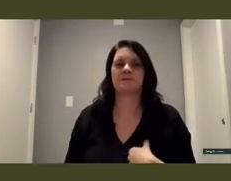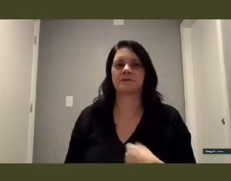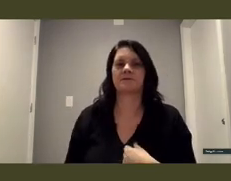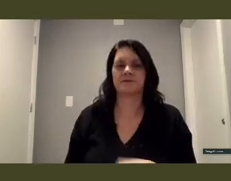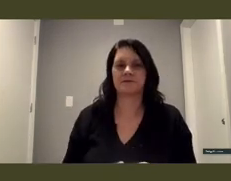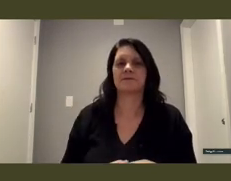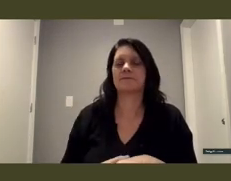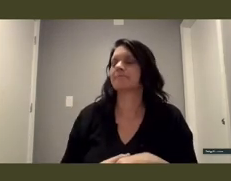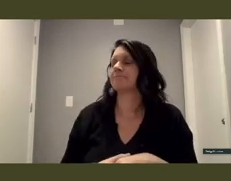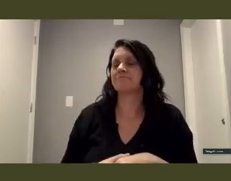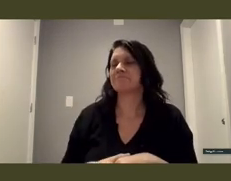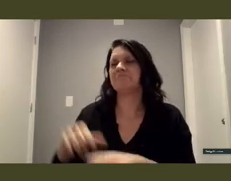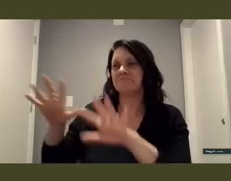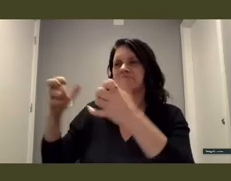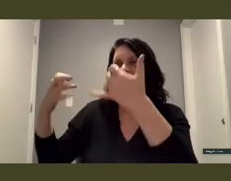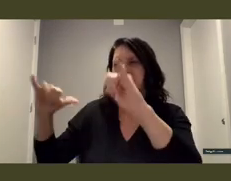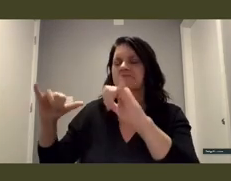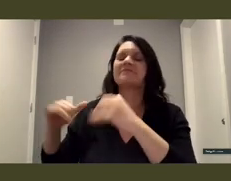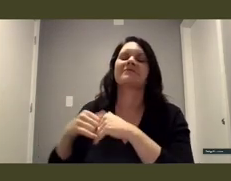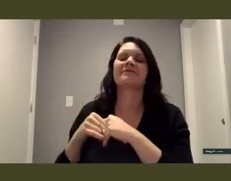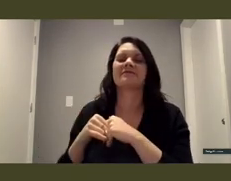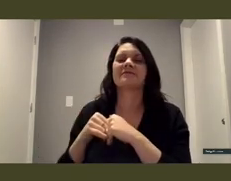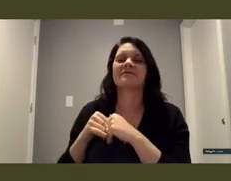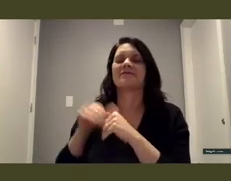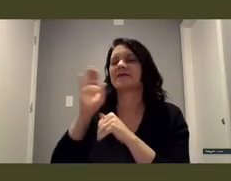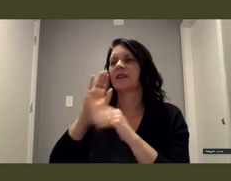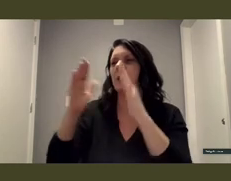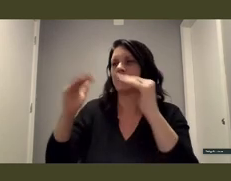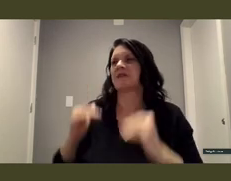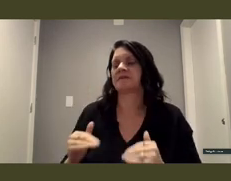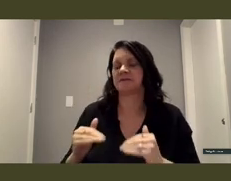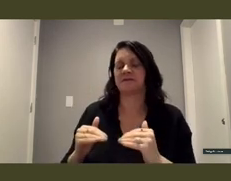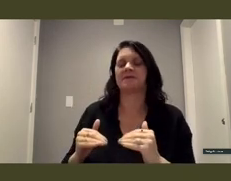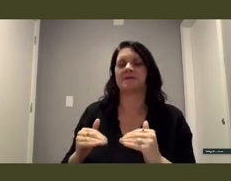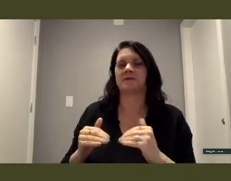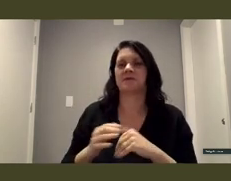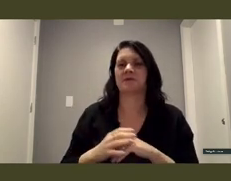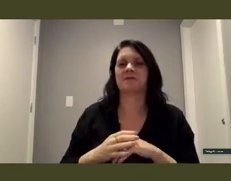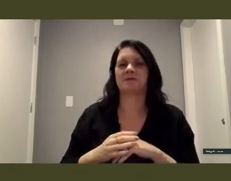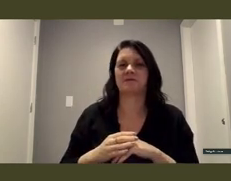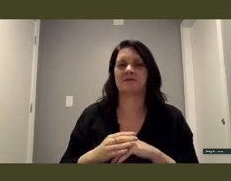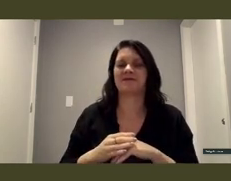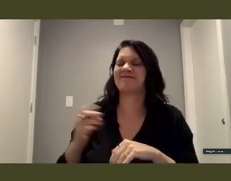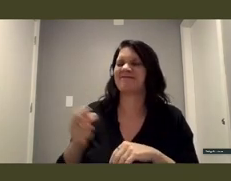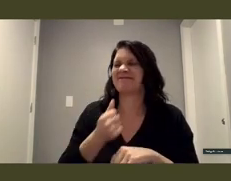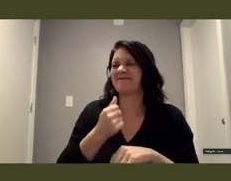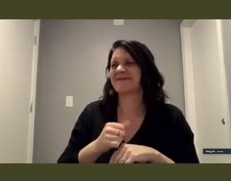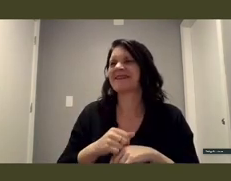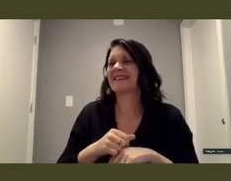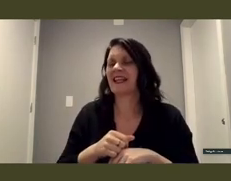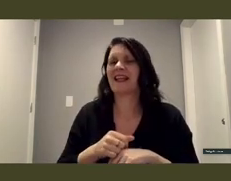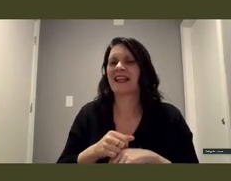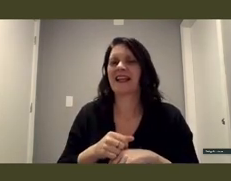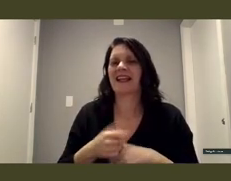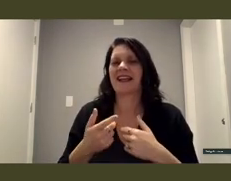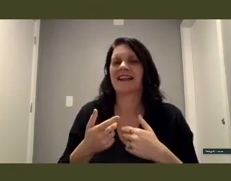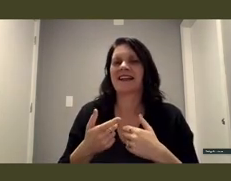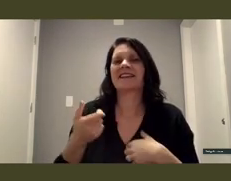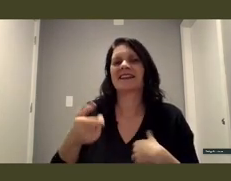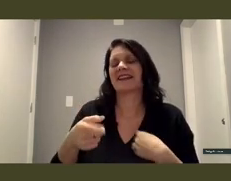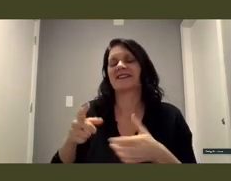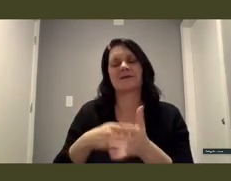We'll wait for hopefully Adenike to unfreeze her camera. What a shame. Unfortunately, infrastructure is not always as